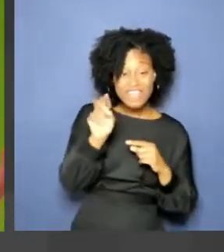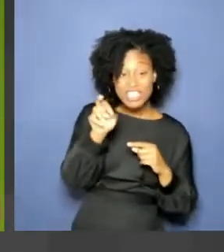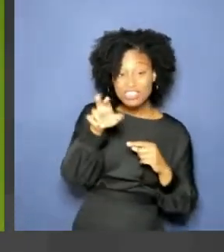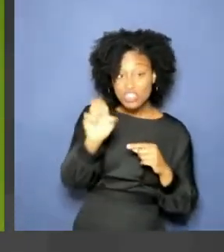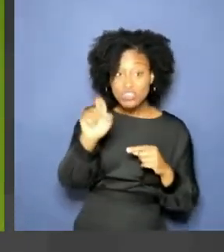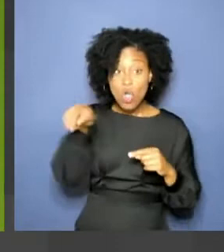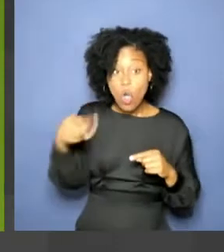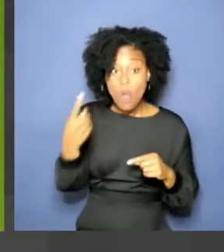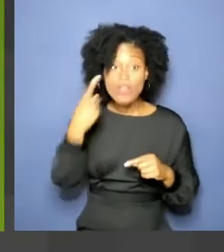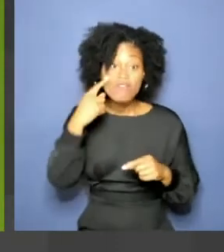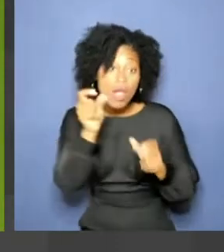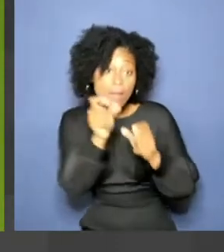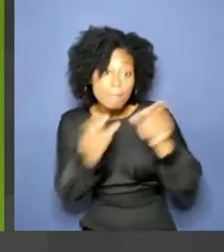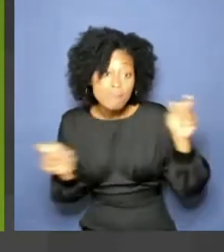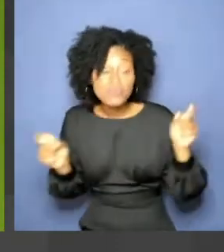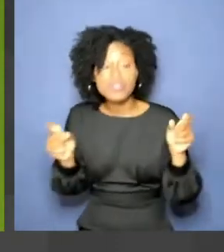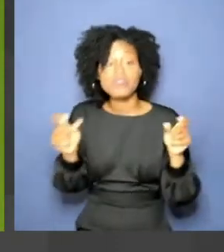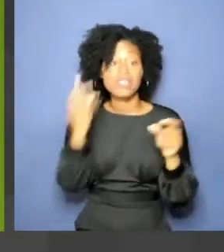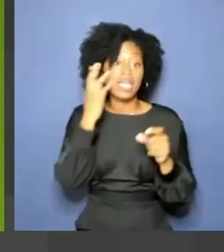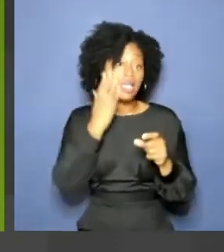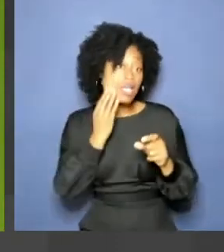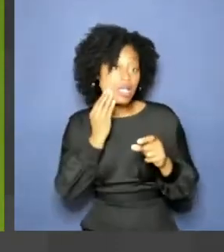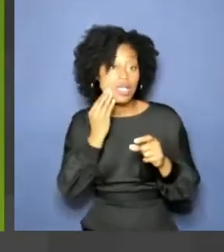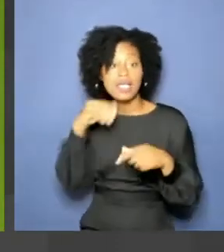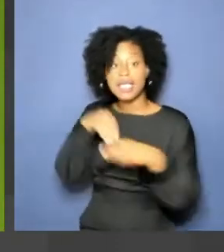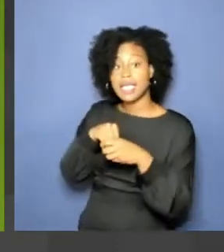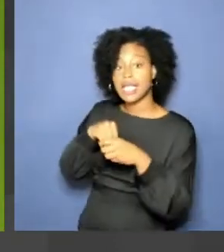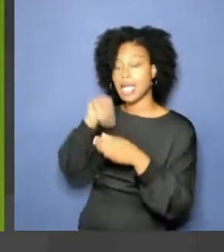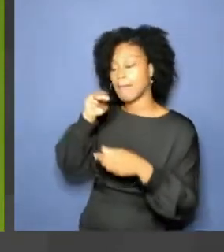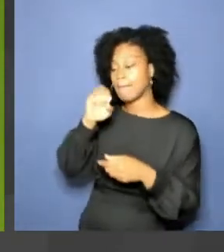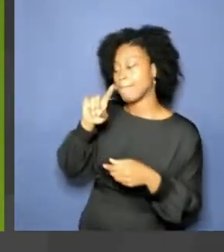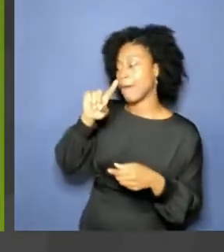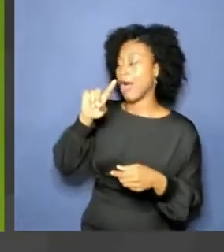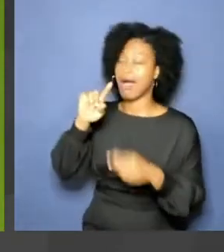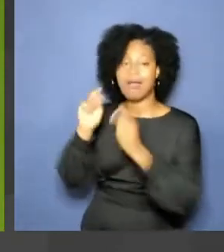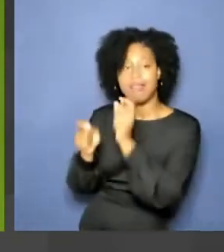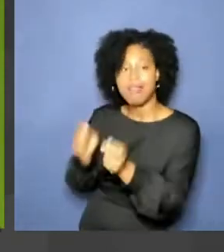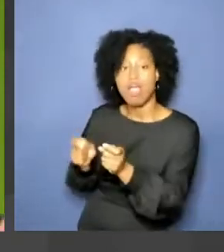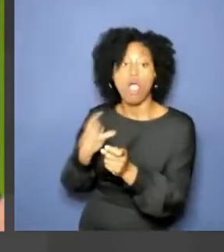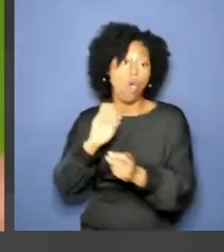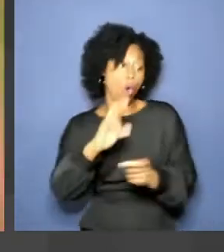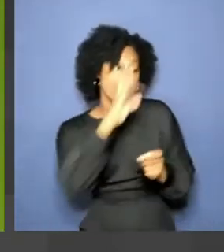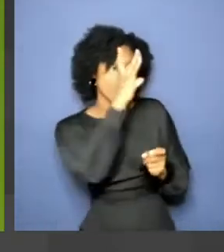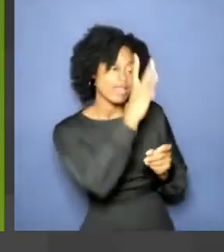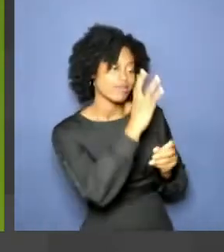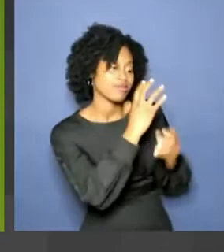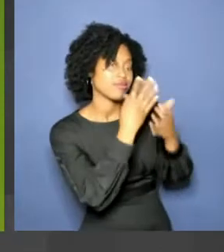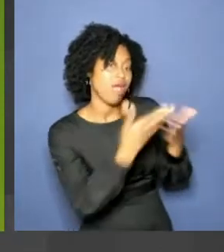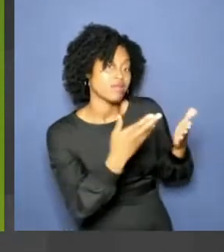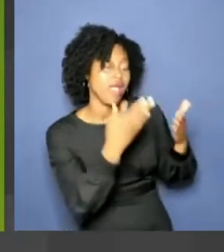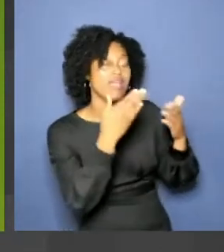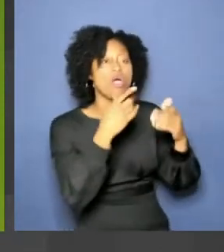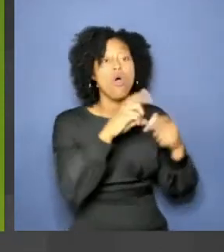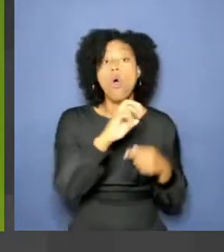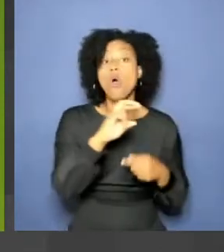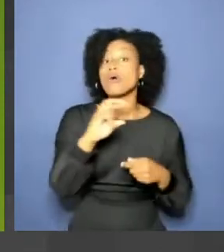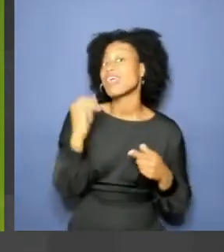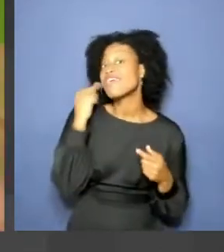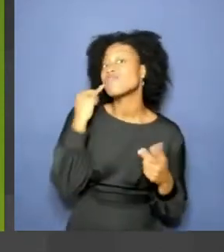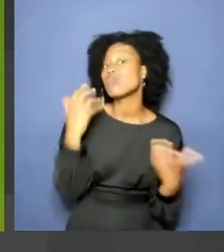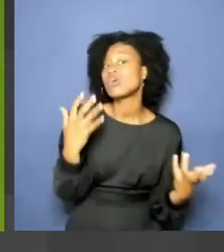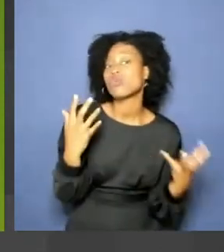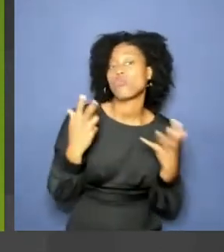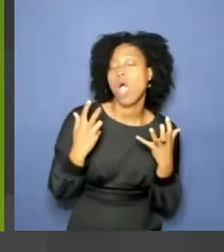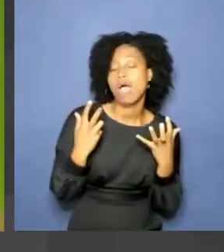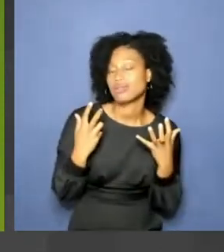for people who have experience in modding or creating content? And if we wanted to,